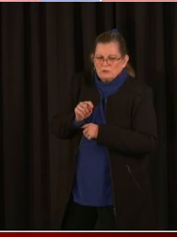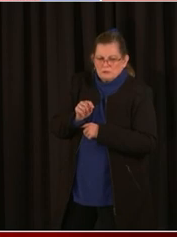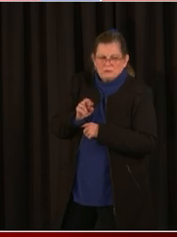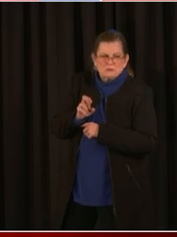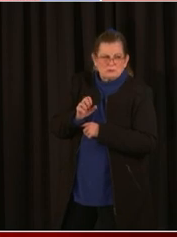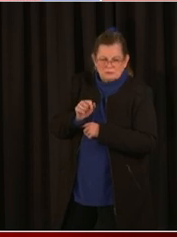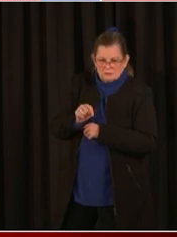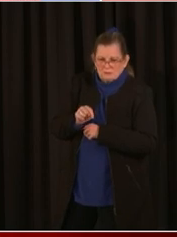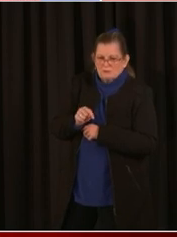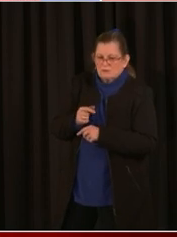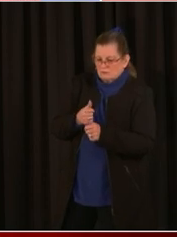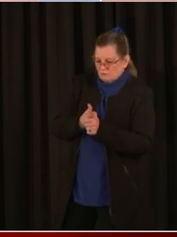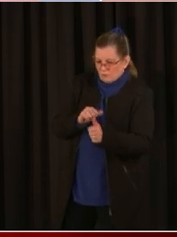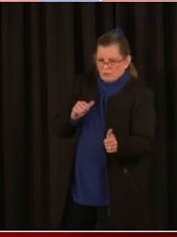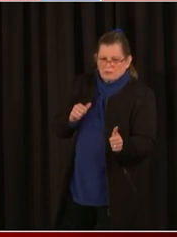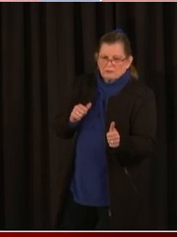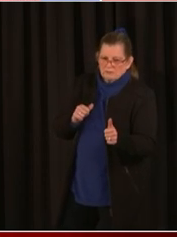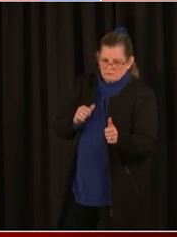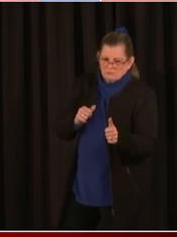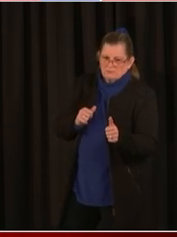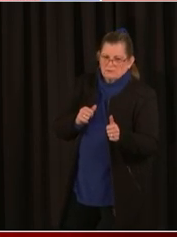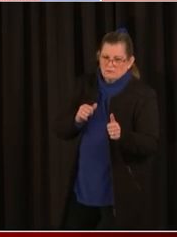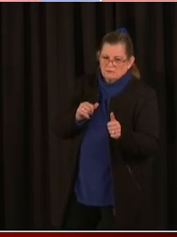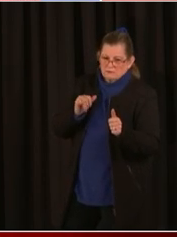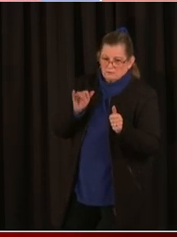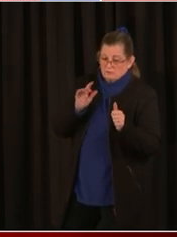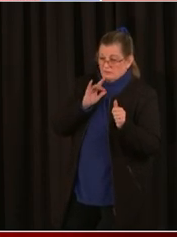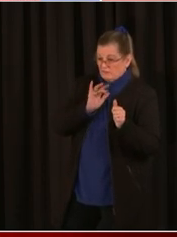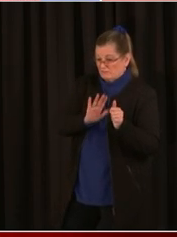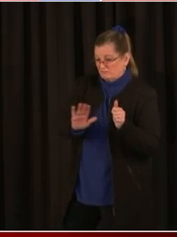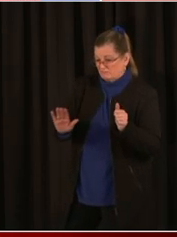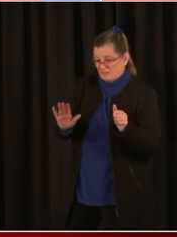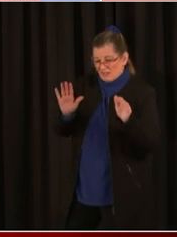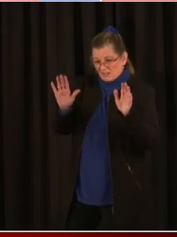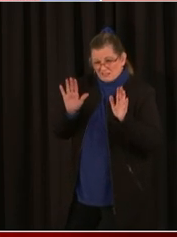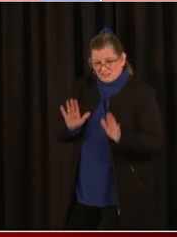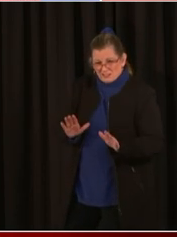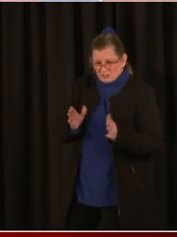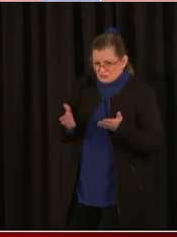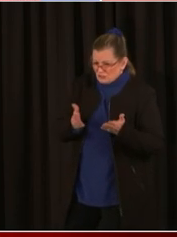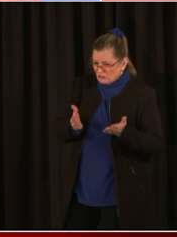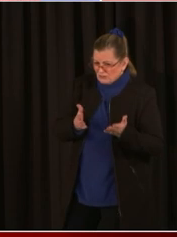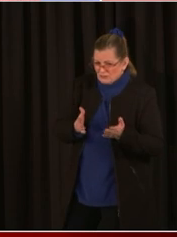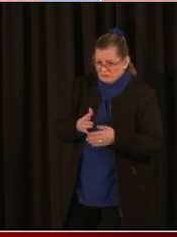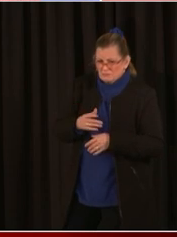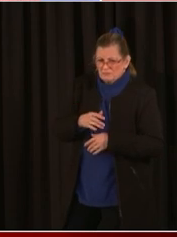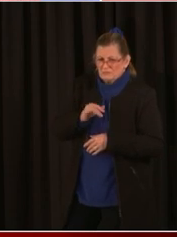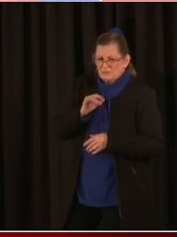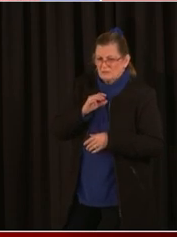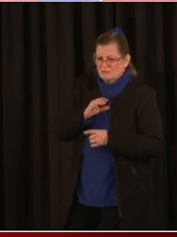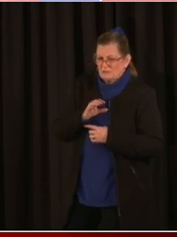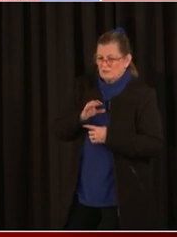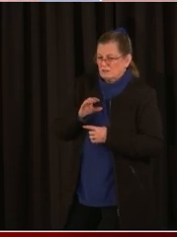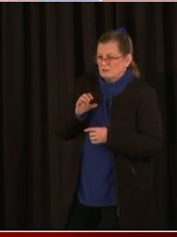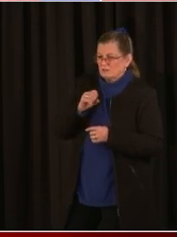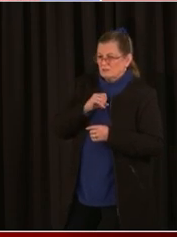we're delivering. And that would be the same thing that we would do in the case of